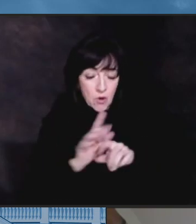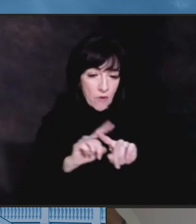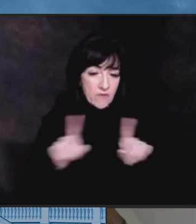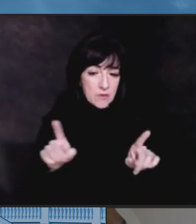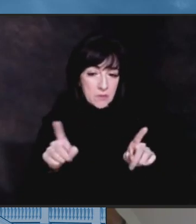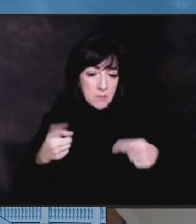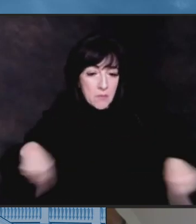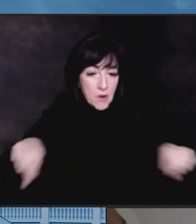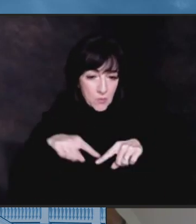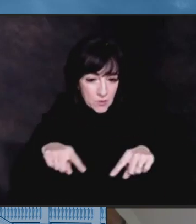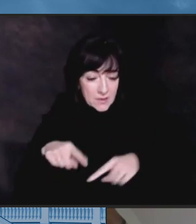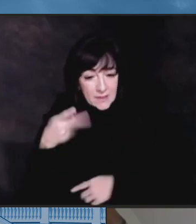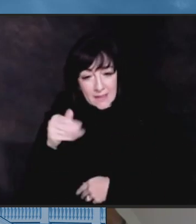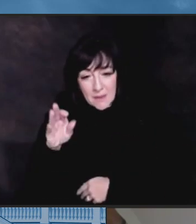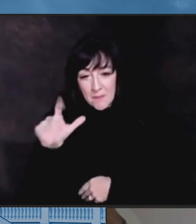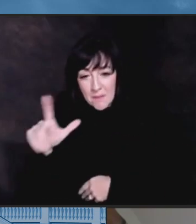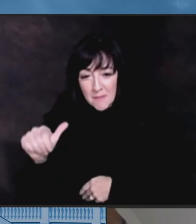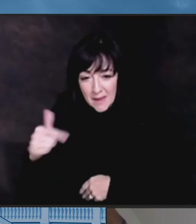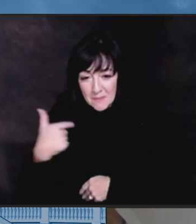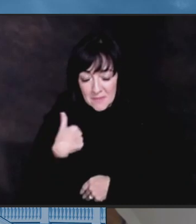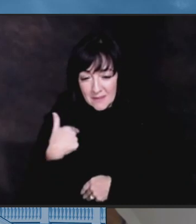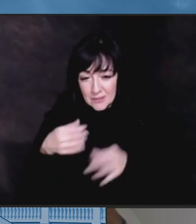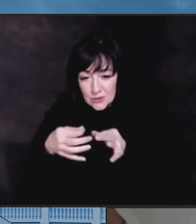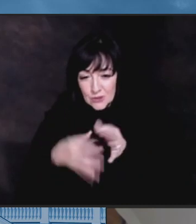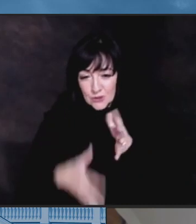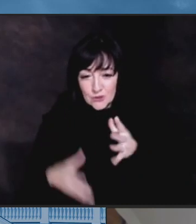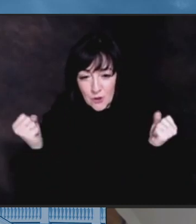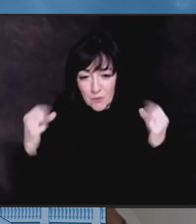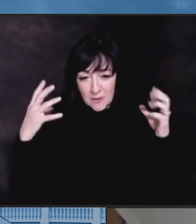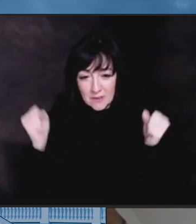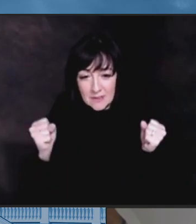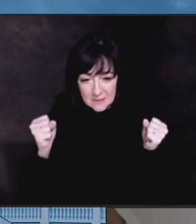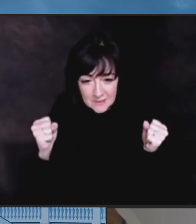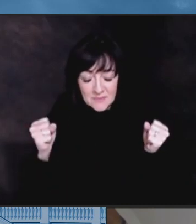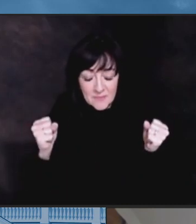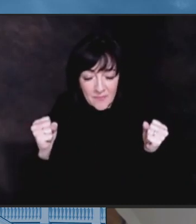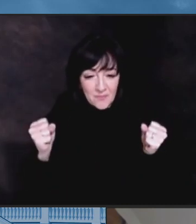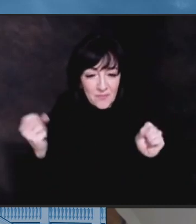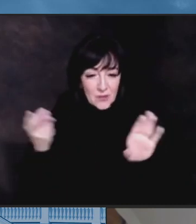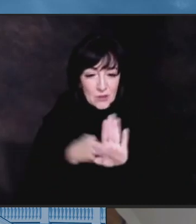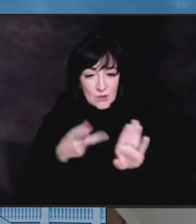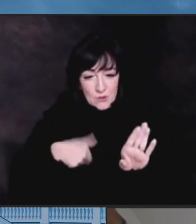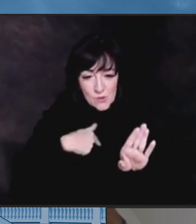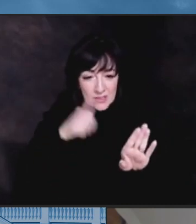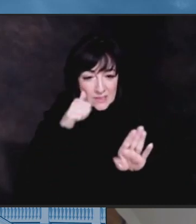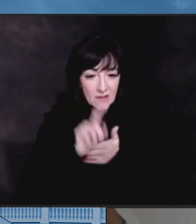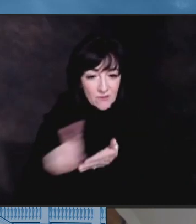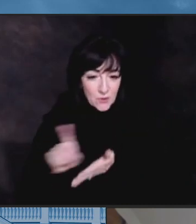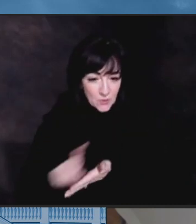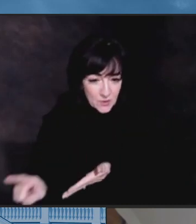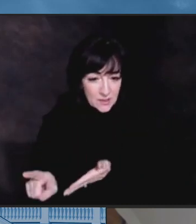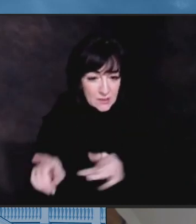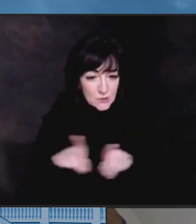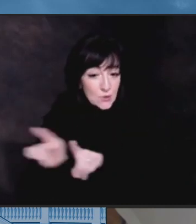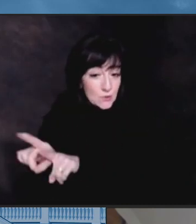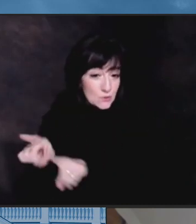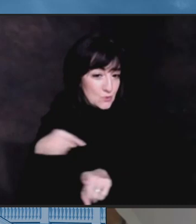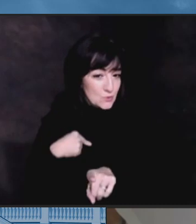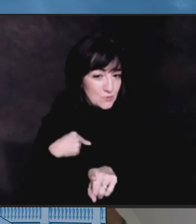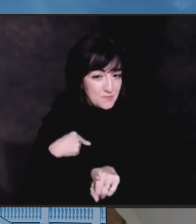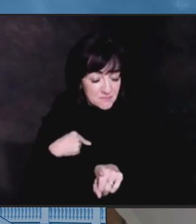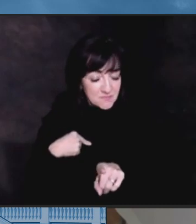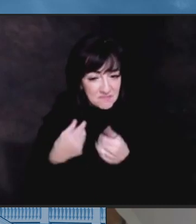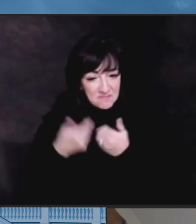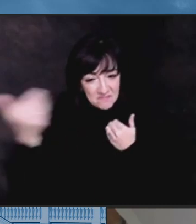We have Pam, who's our sign language expert, who's with us each week as well. So thank you all